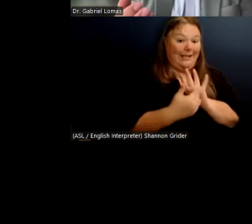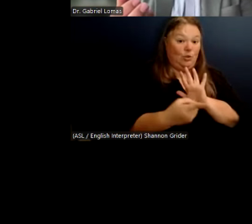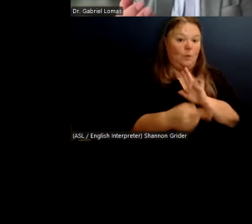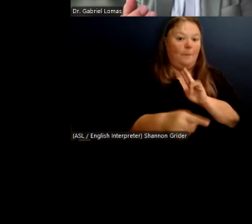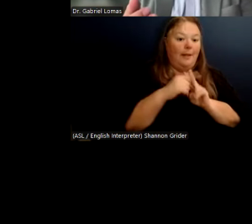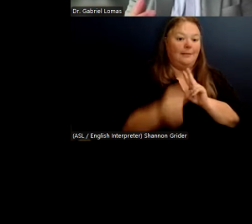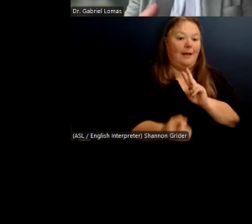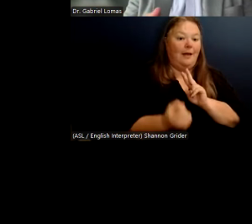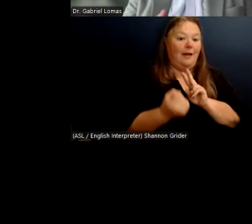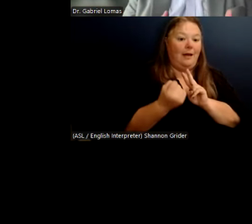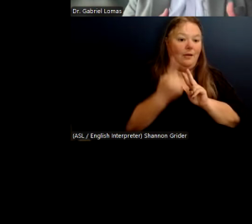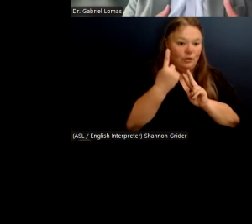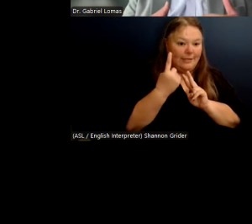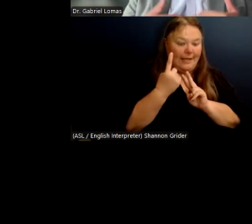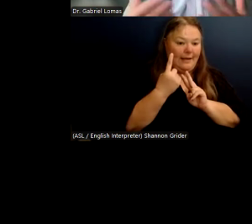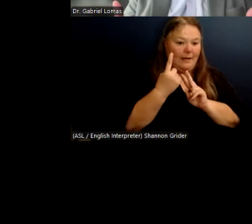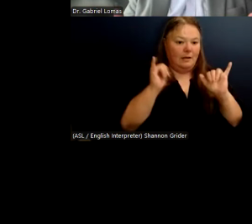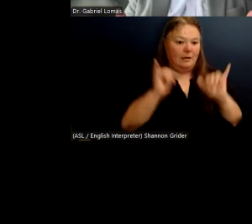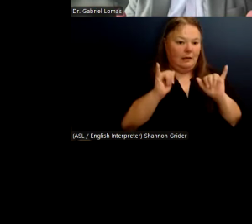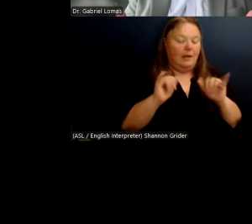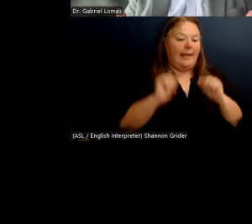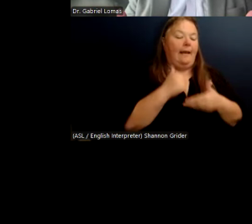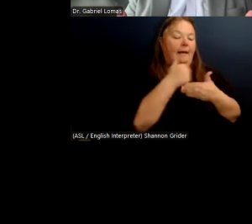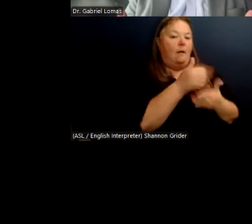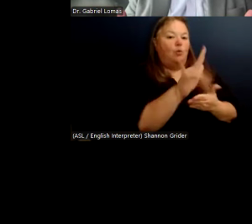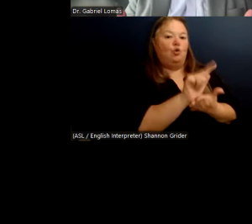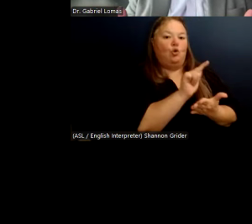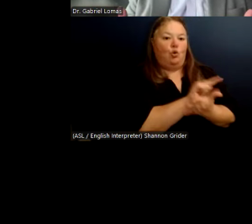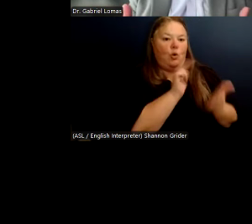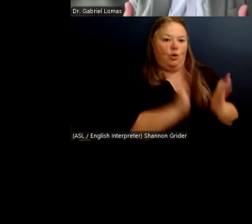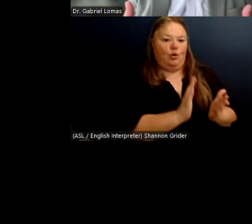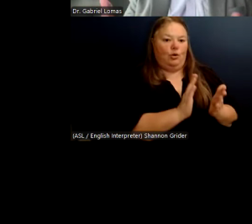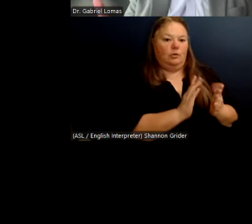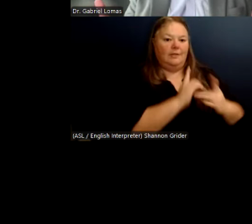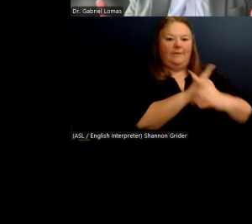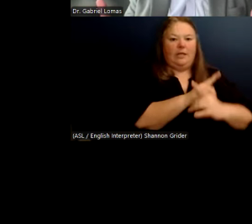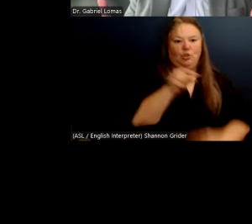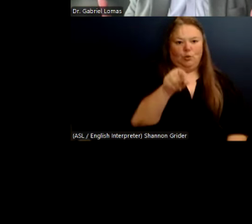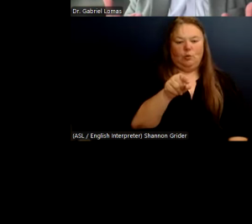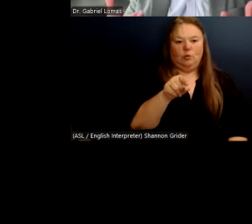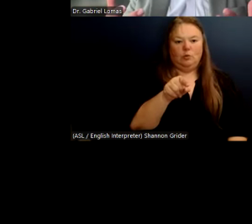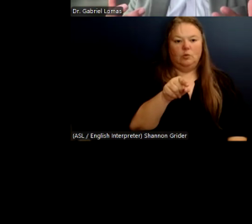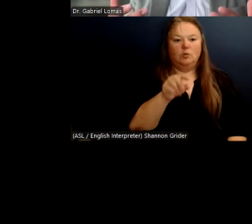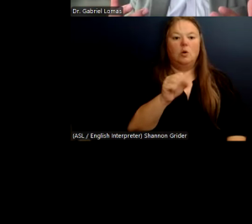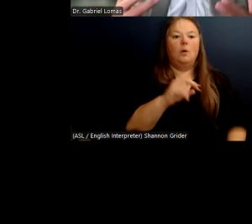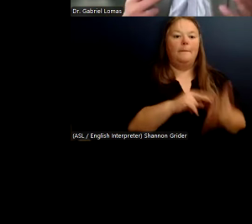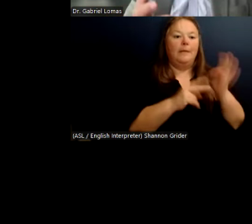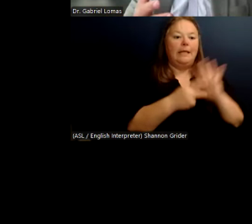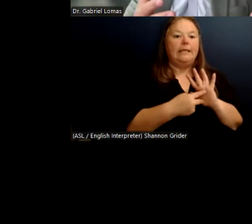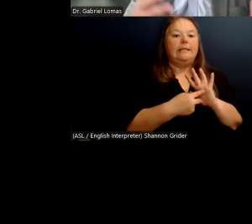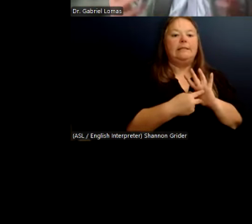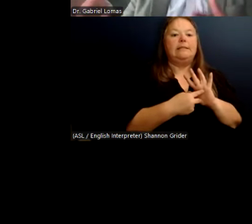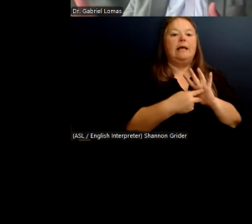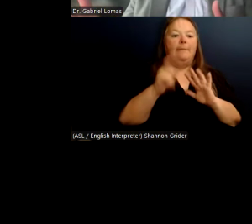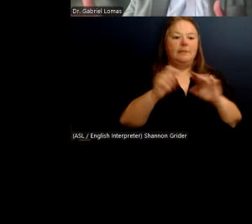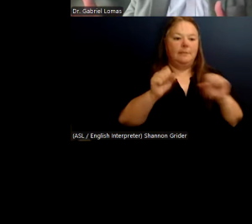So to meet the Dusky Standard, a person has to be able to use language expressively and receptively with or without accommodation. So if it's a deaf person,